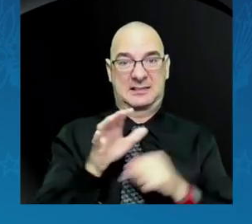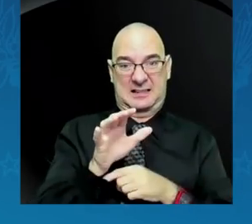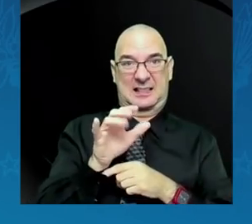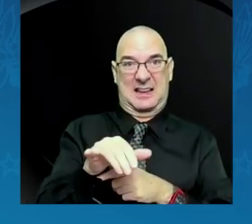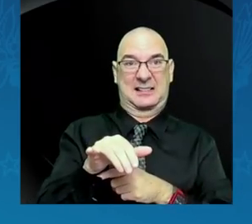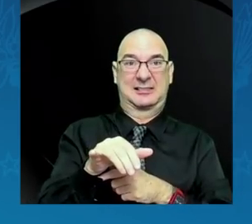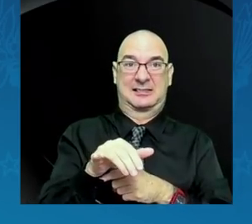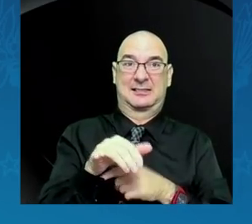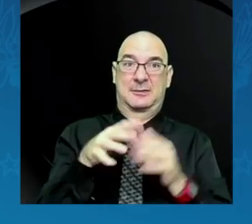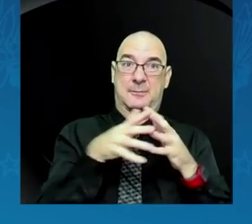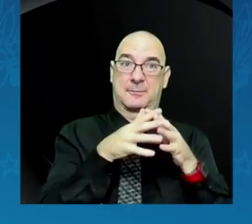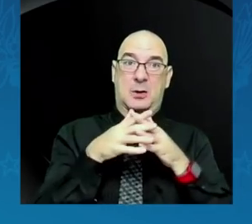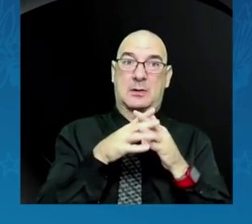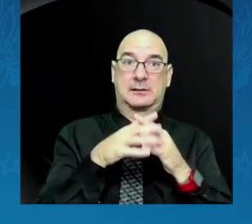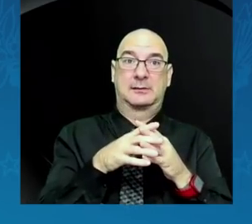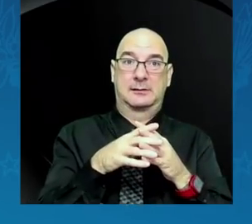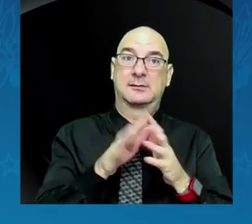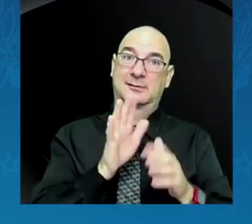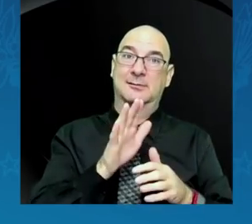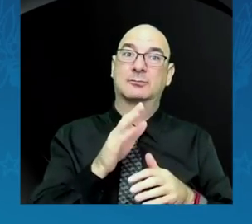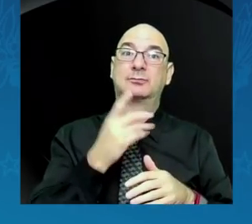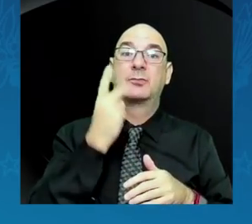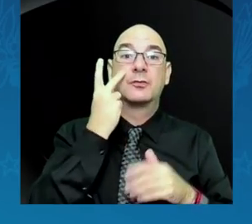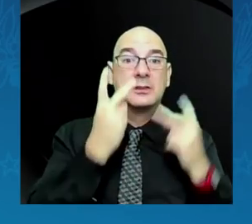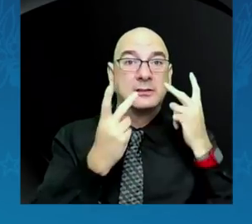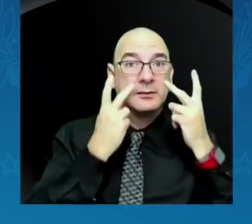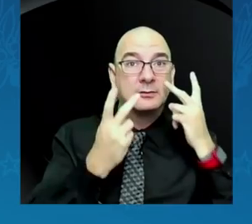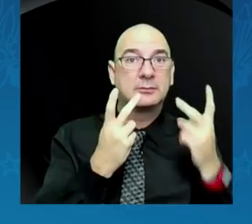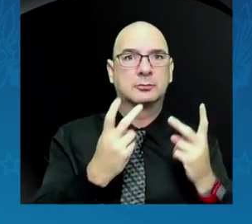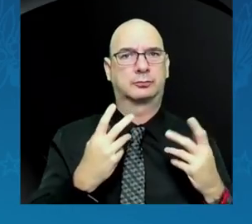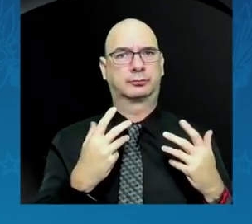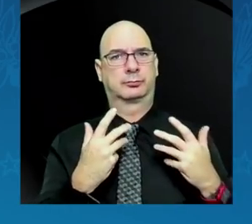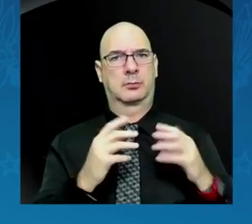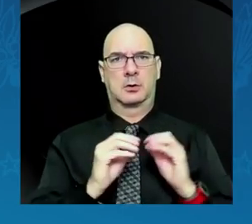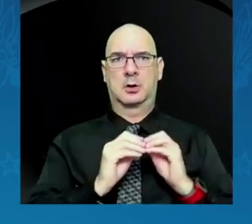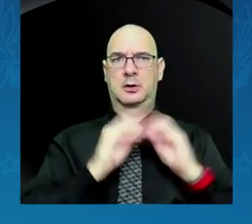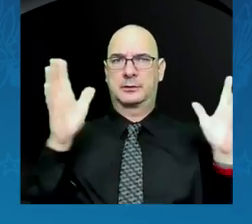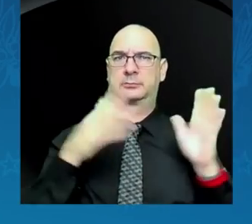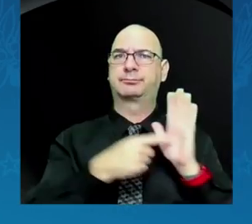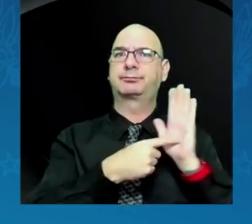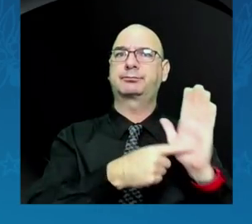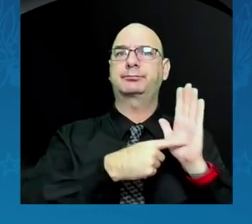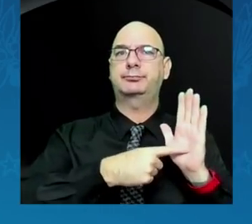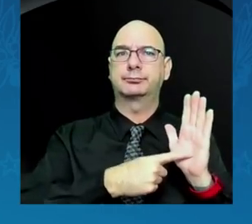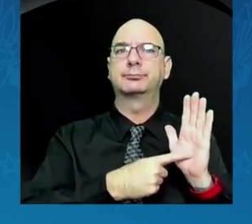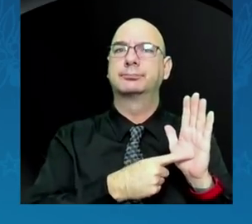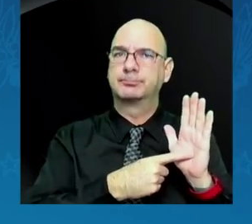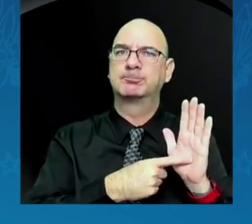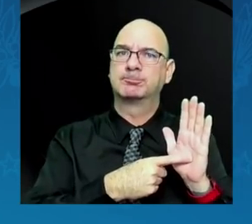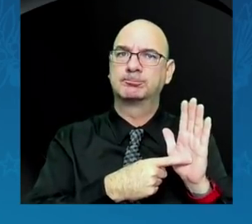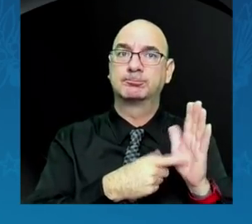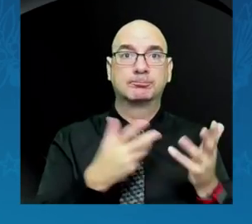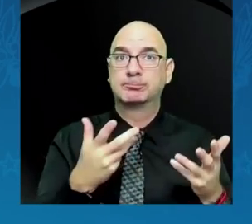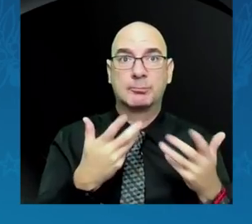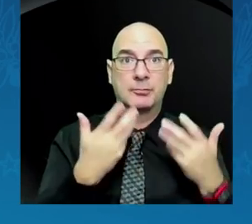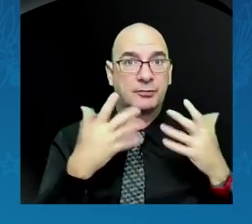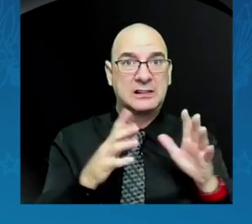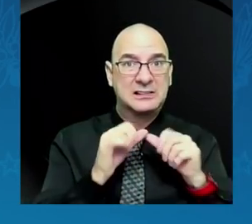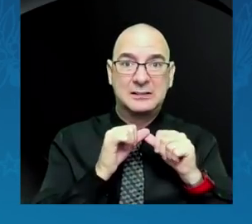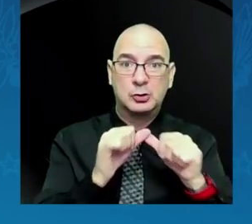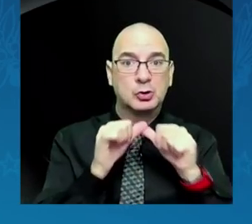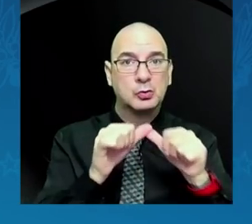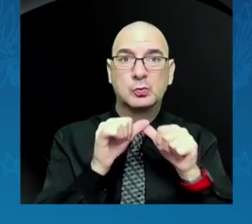visual and one concrete example of the endurance and the mutual